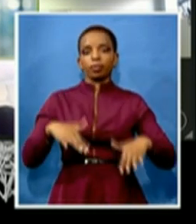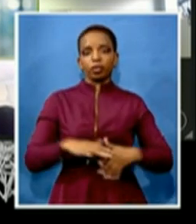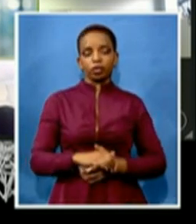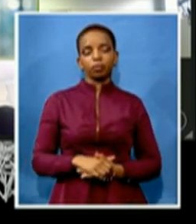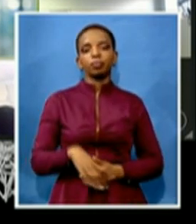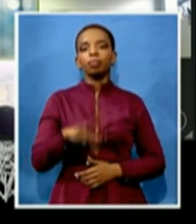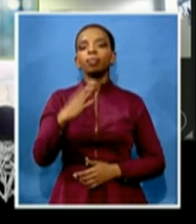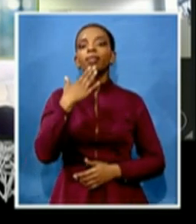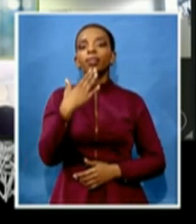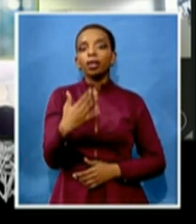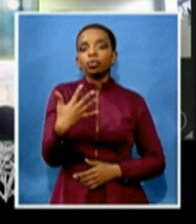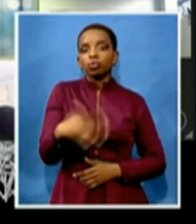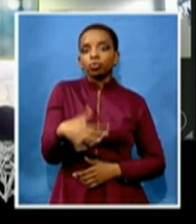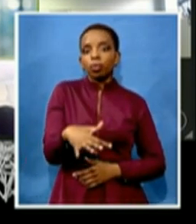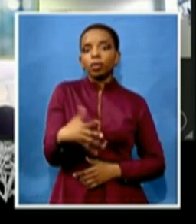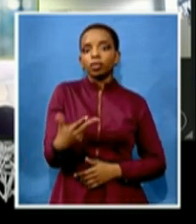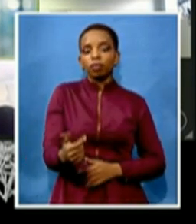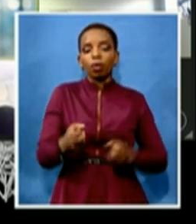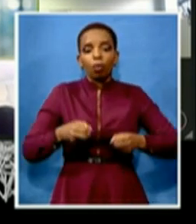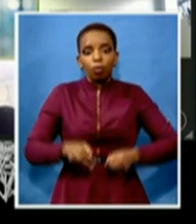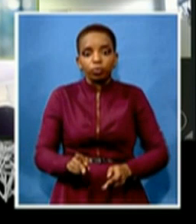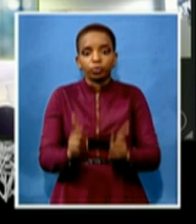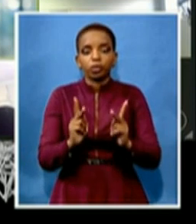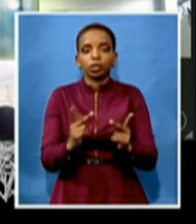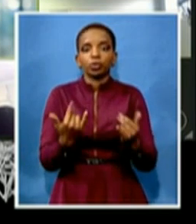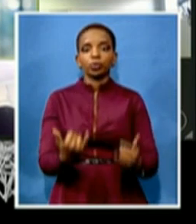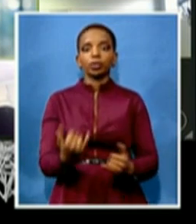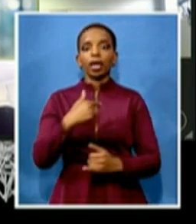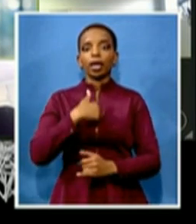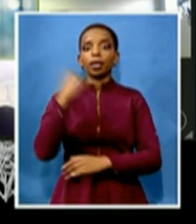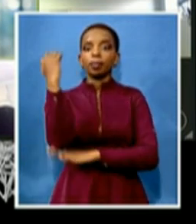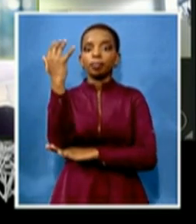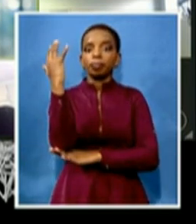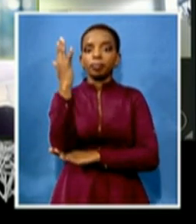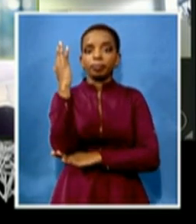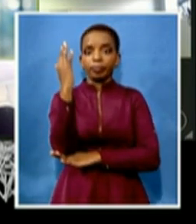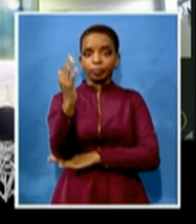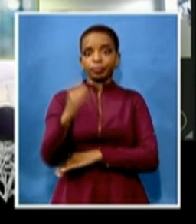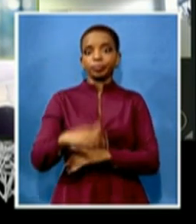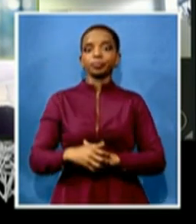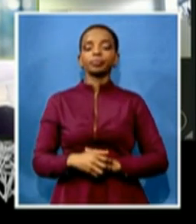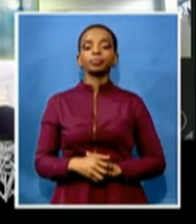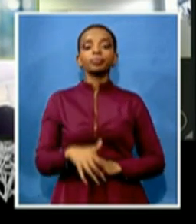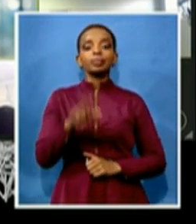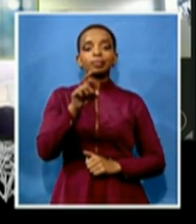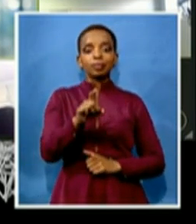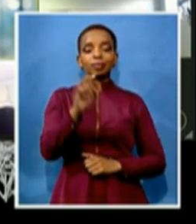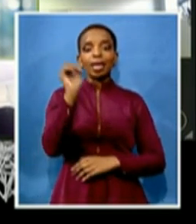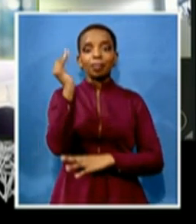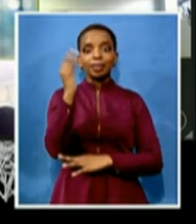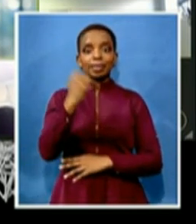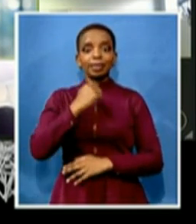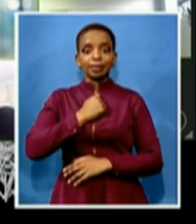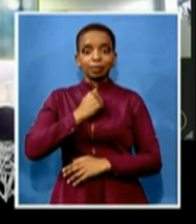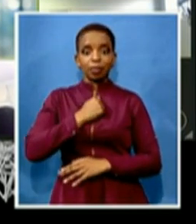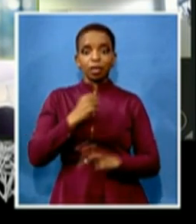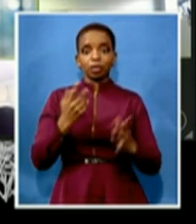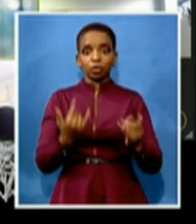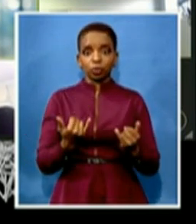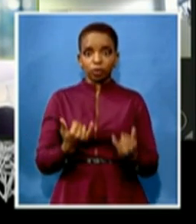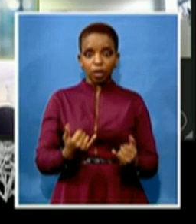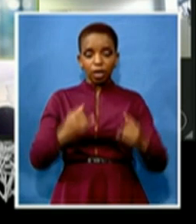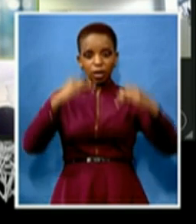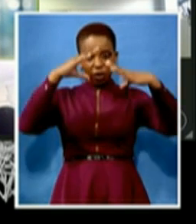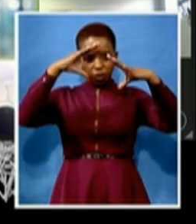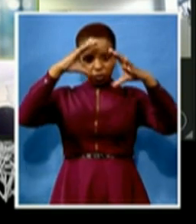present today. The presentation that I'm going to be taking you through is very much focused on the work that